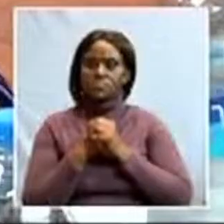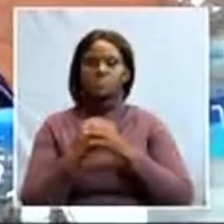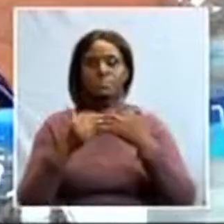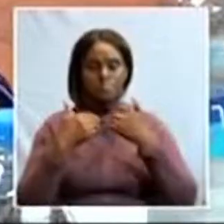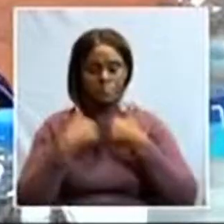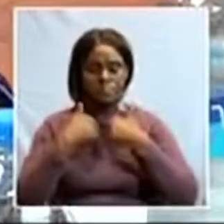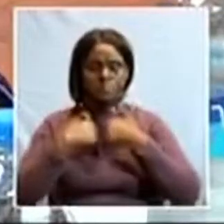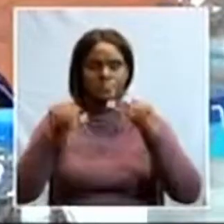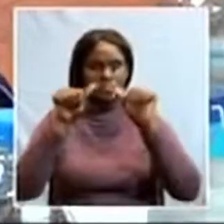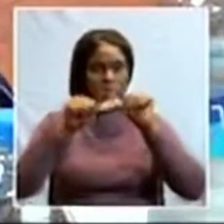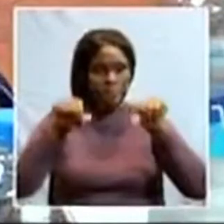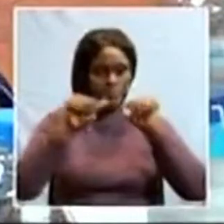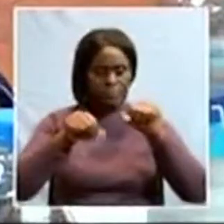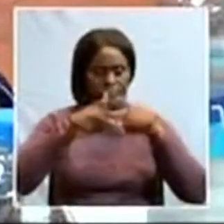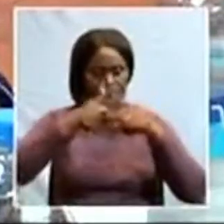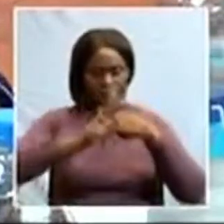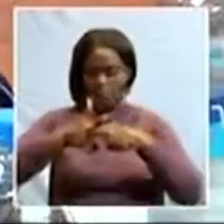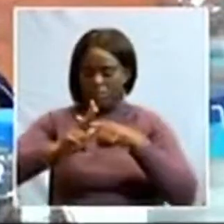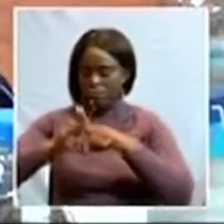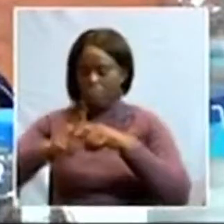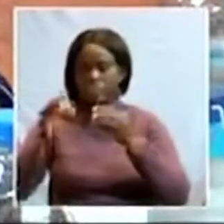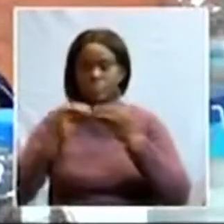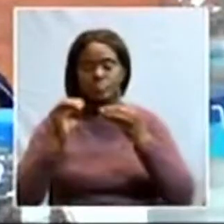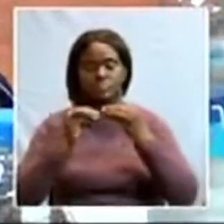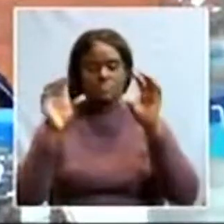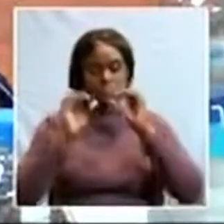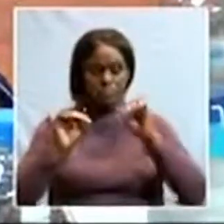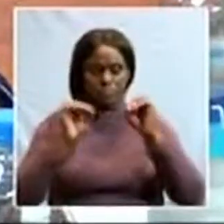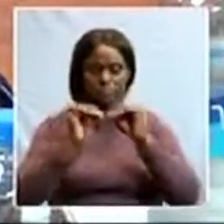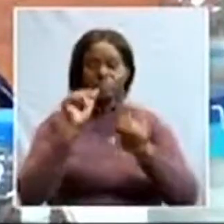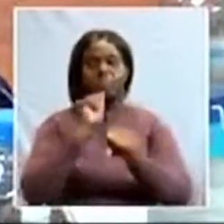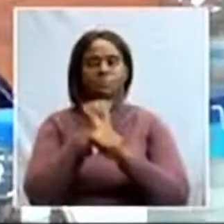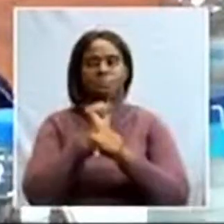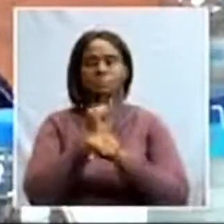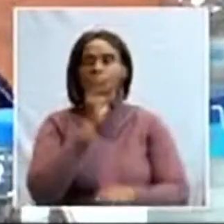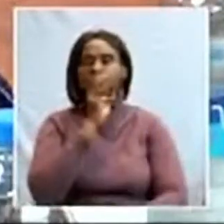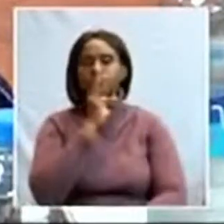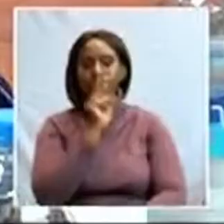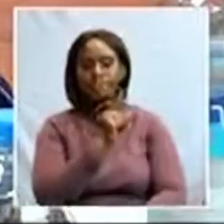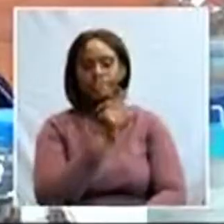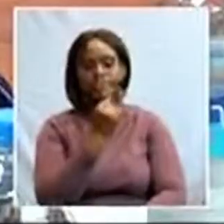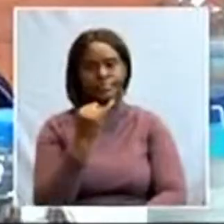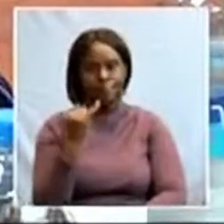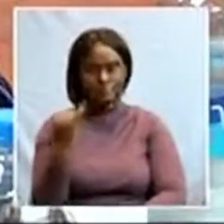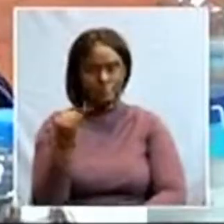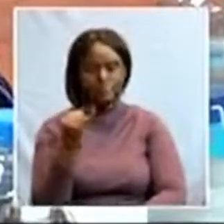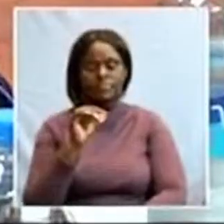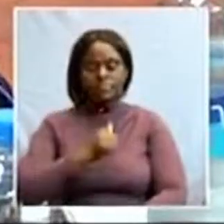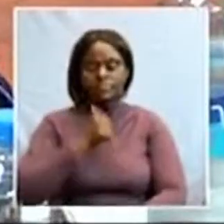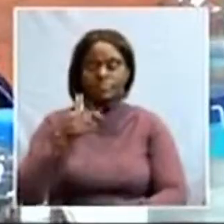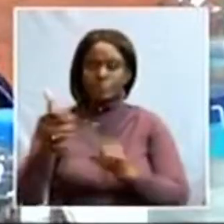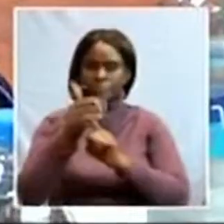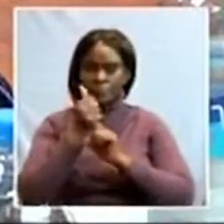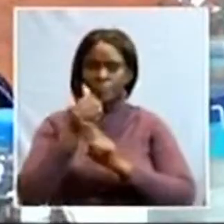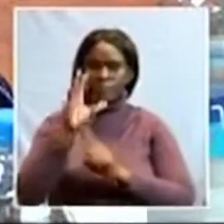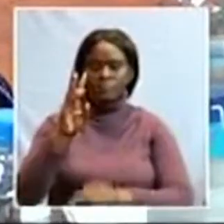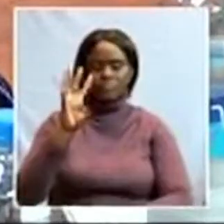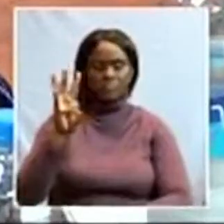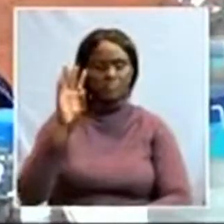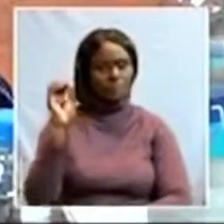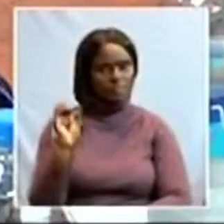Conduct assessment of repairing non-functional bores. On this item, we scored